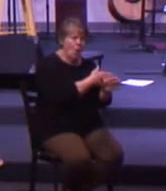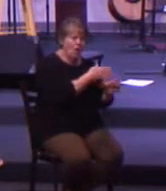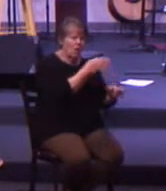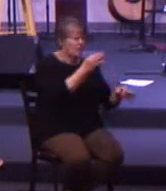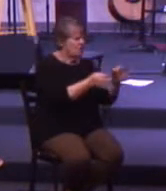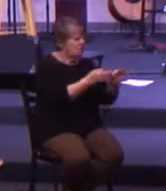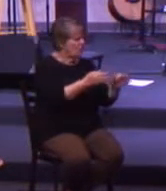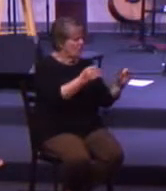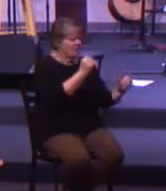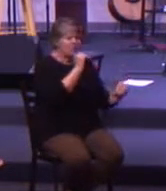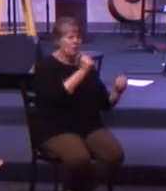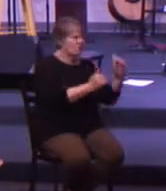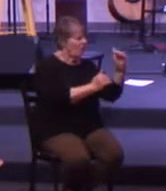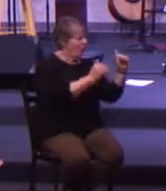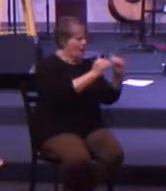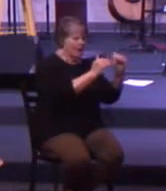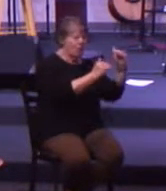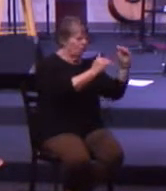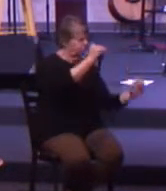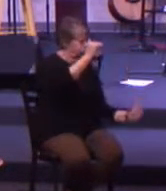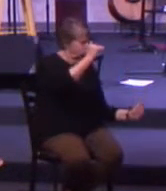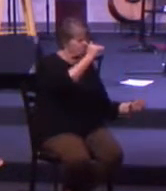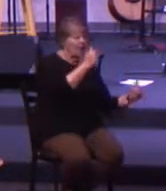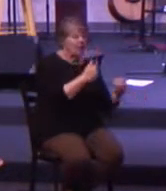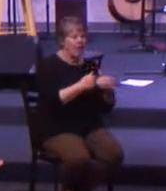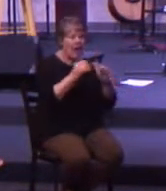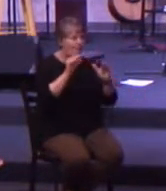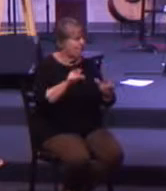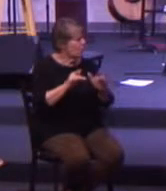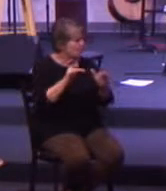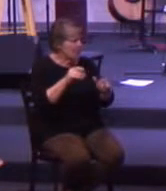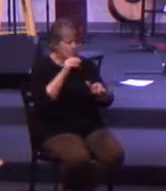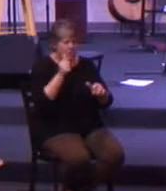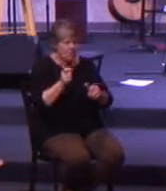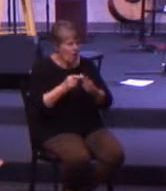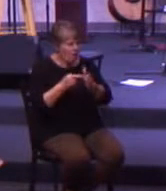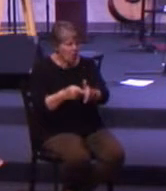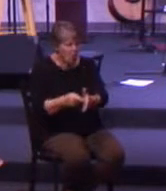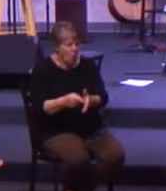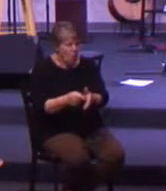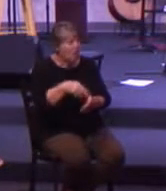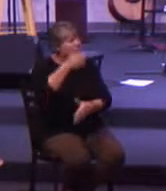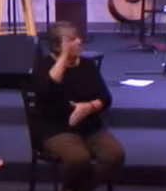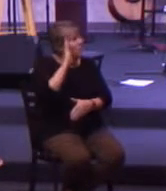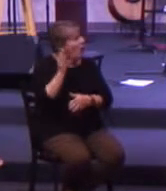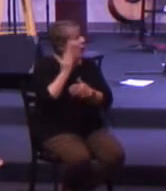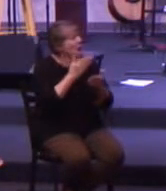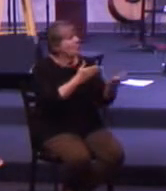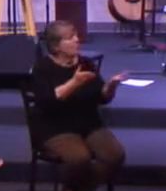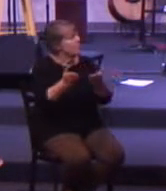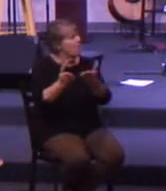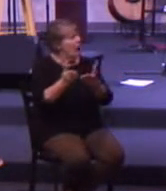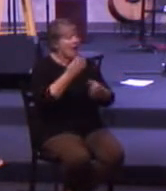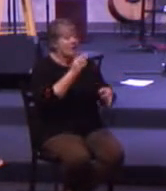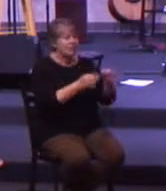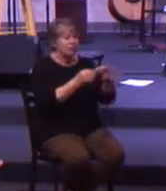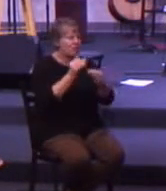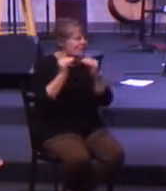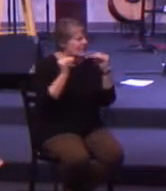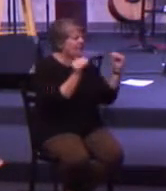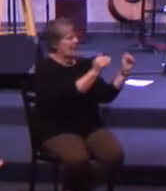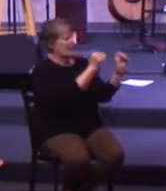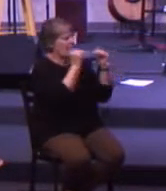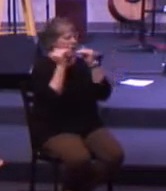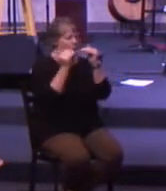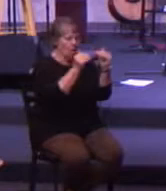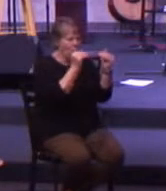and escalating. And God demonstrates a justice that is truly equitable for all, that includes an aspect of mercy,